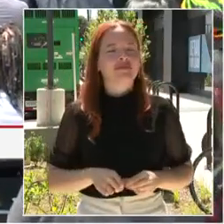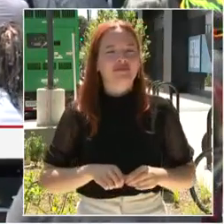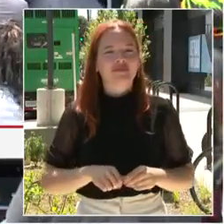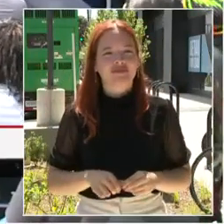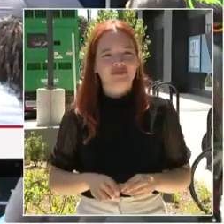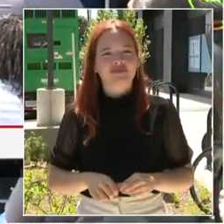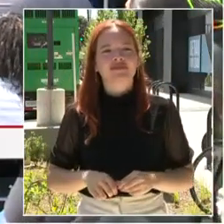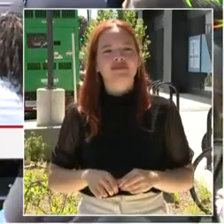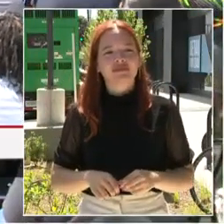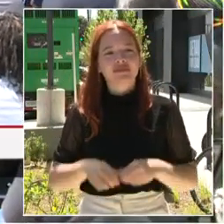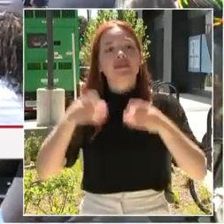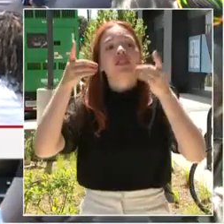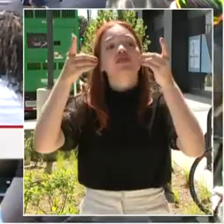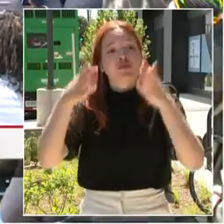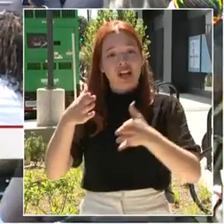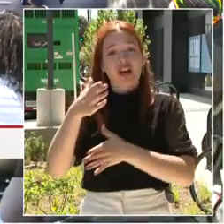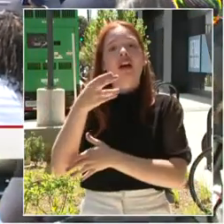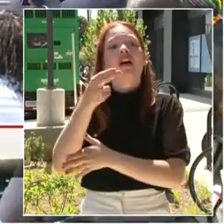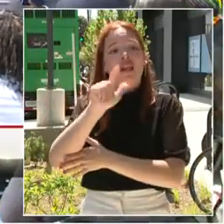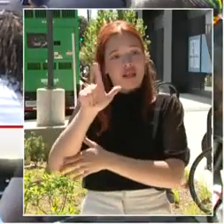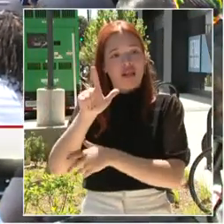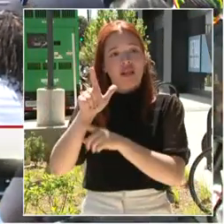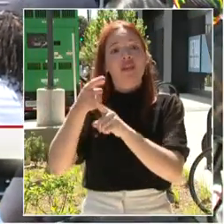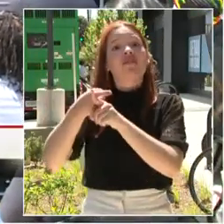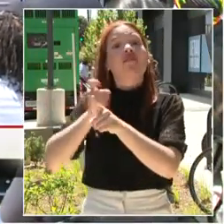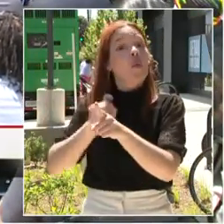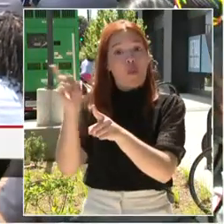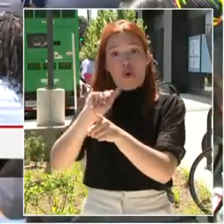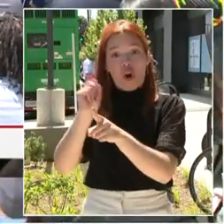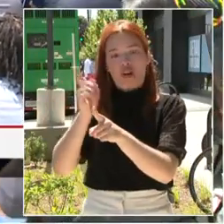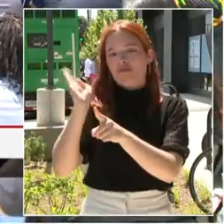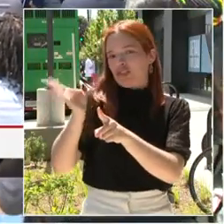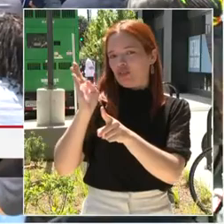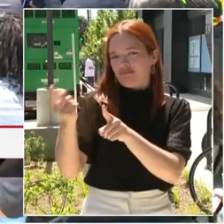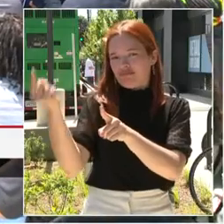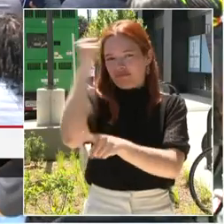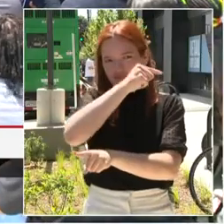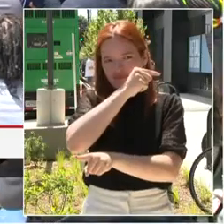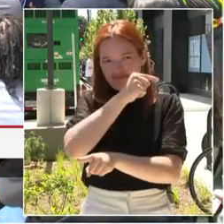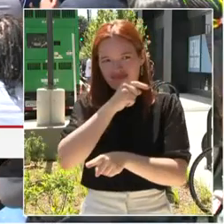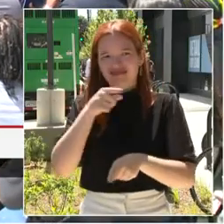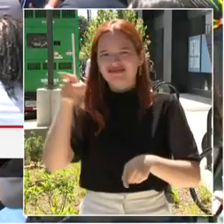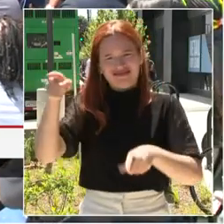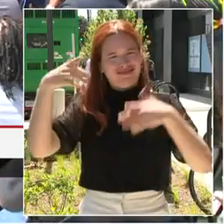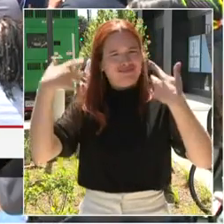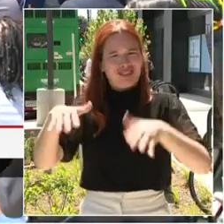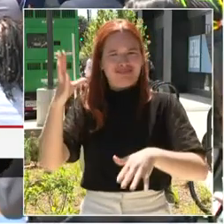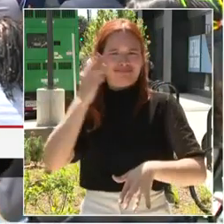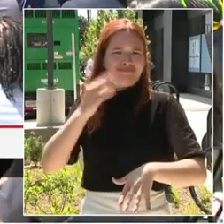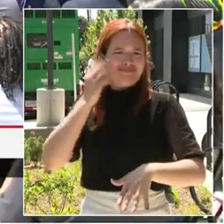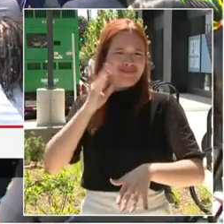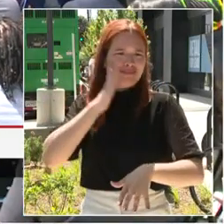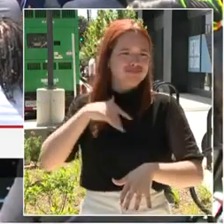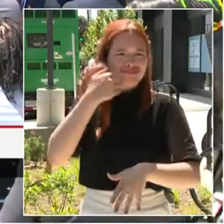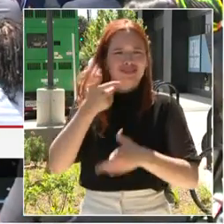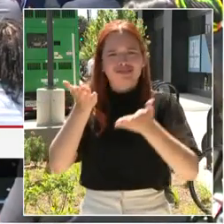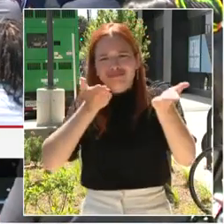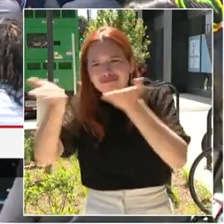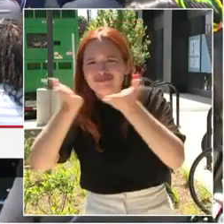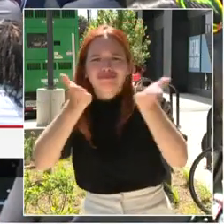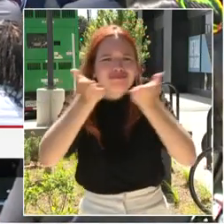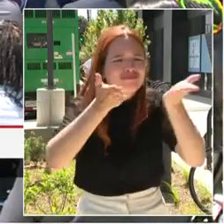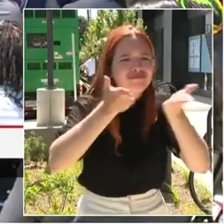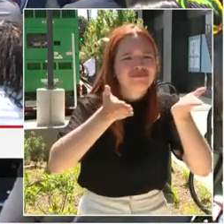Director Hall comes to us from Baltimore, where he has served in a number of human resources positions over the last 15 years,